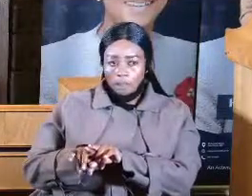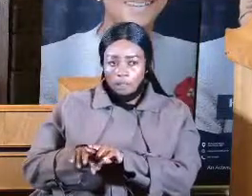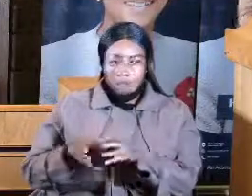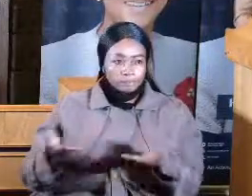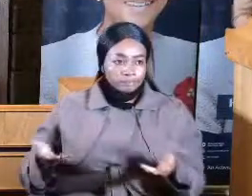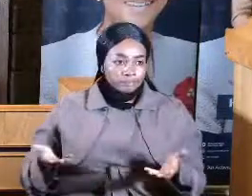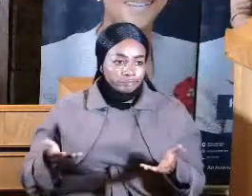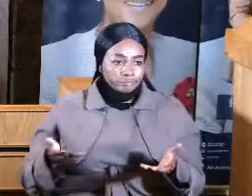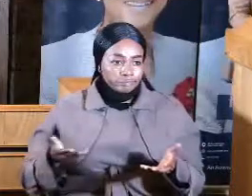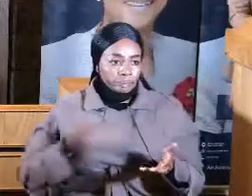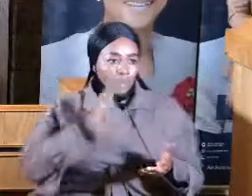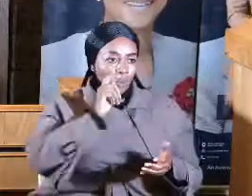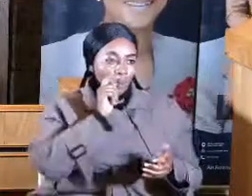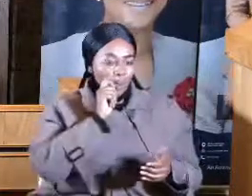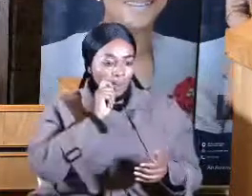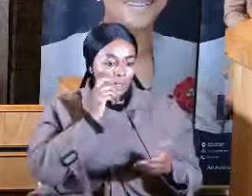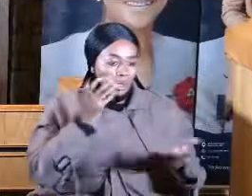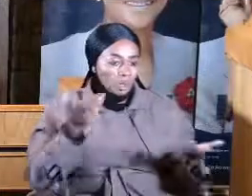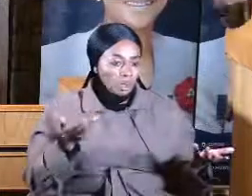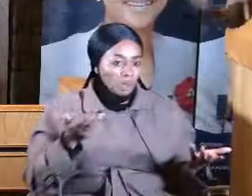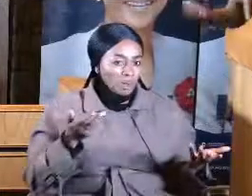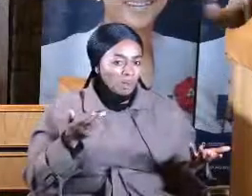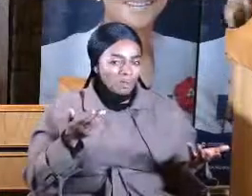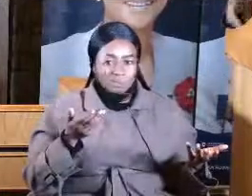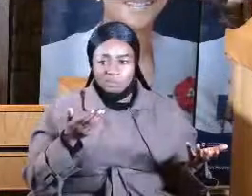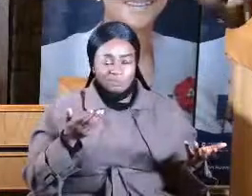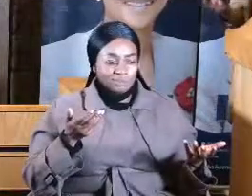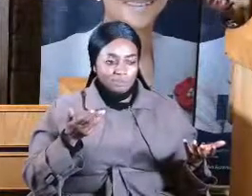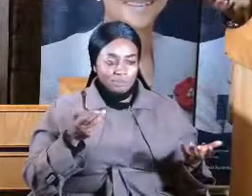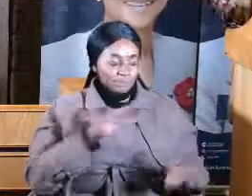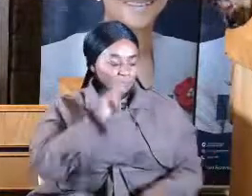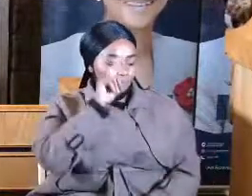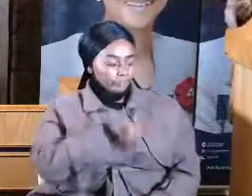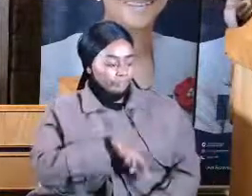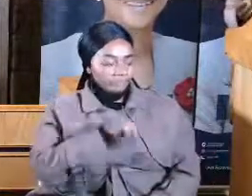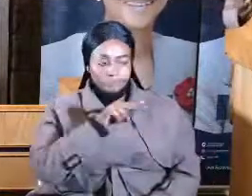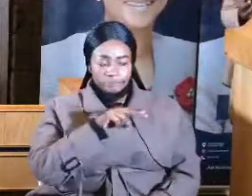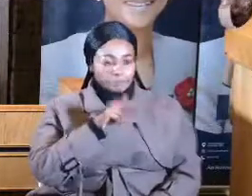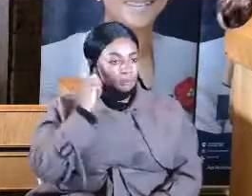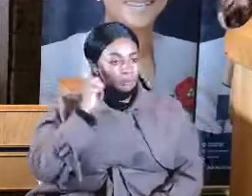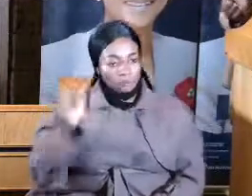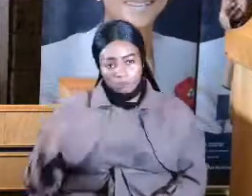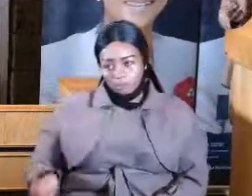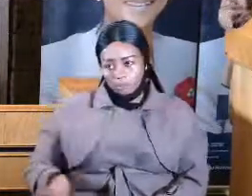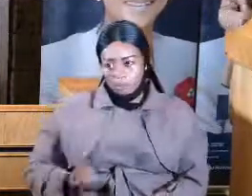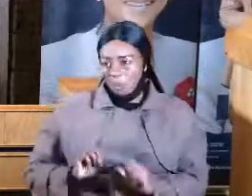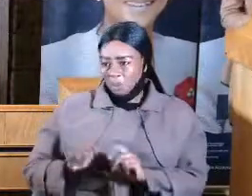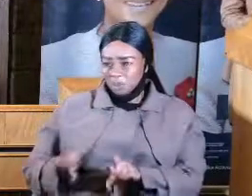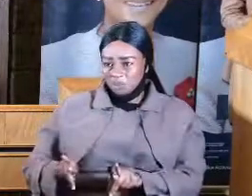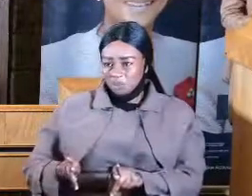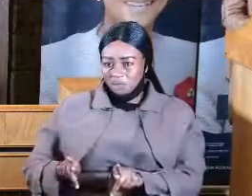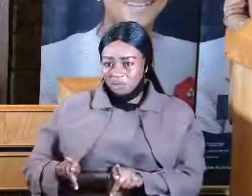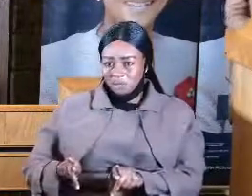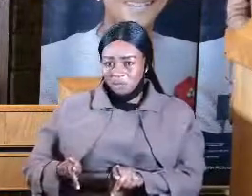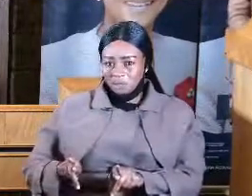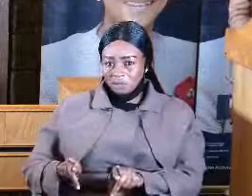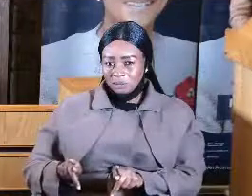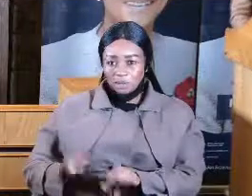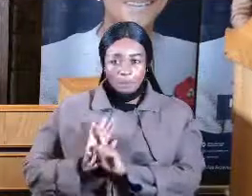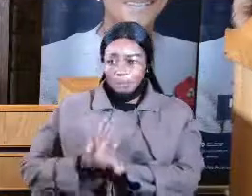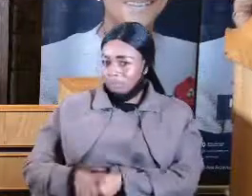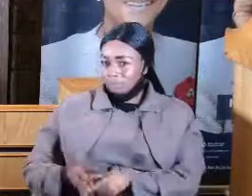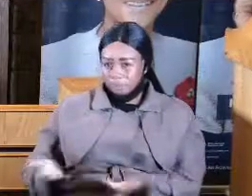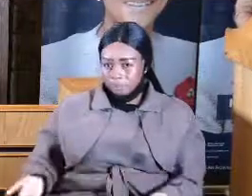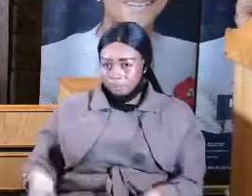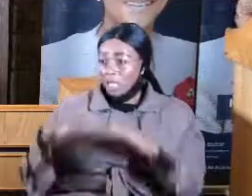Like most cisgender women. Most cisgender women are not looked at when it comes to opportunities in business.